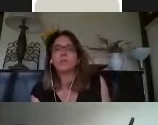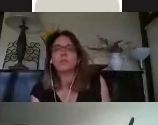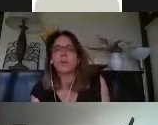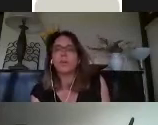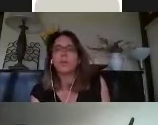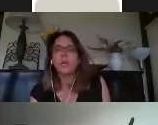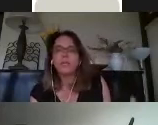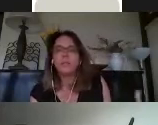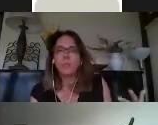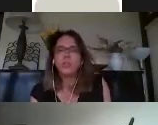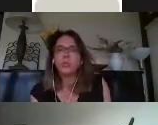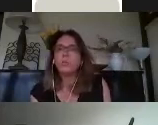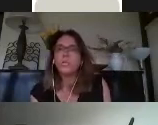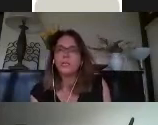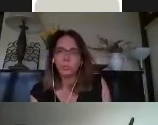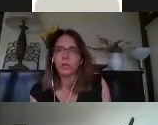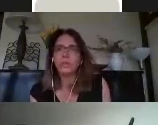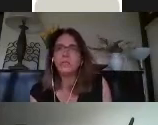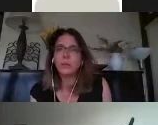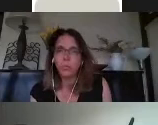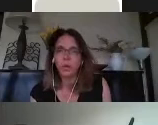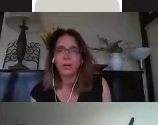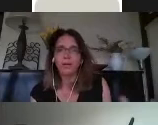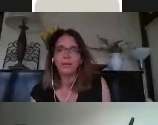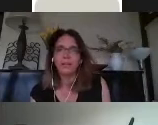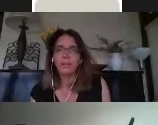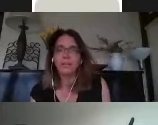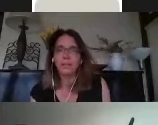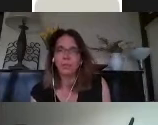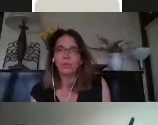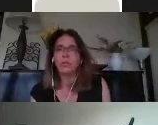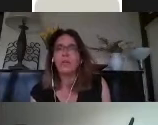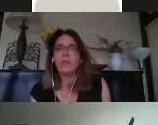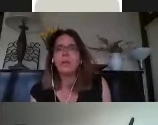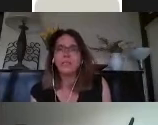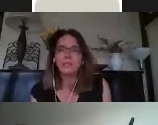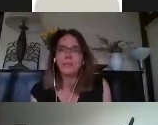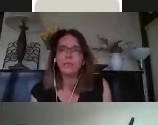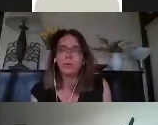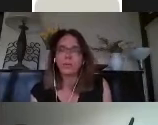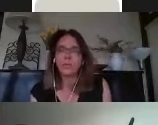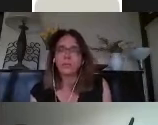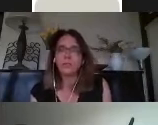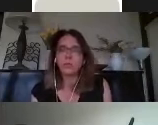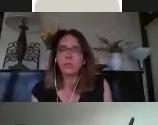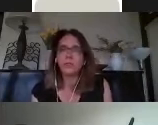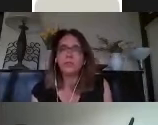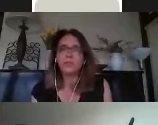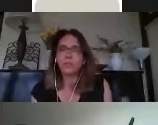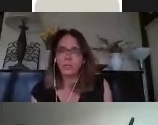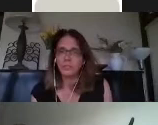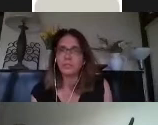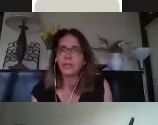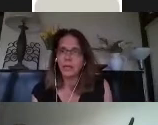to provide is that we do need to provide somewhere in this neighborhood a safe, all ages and